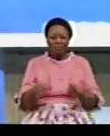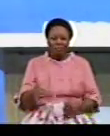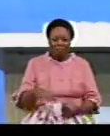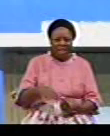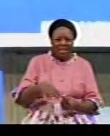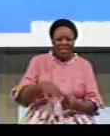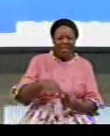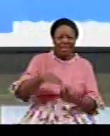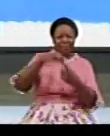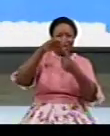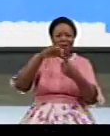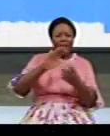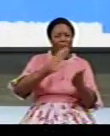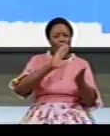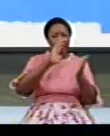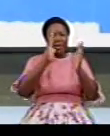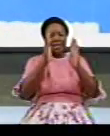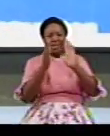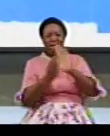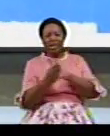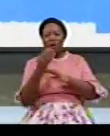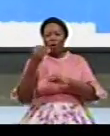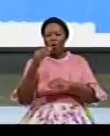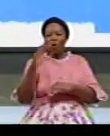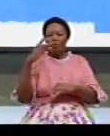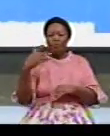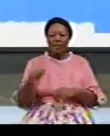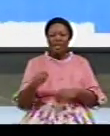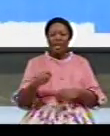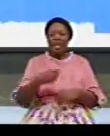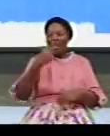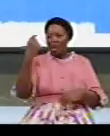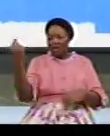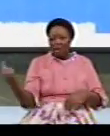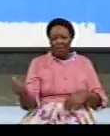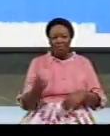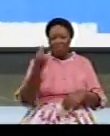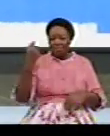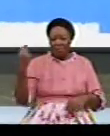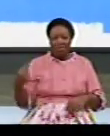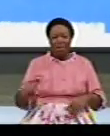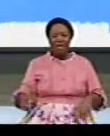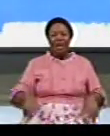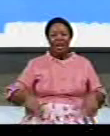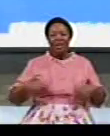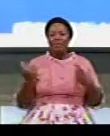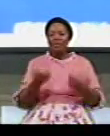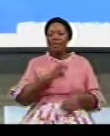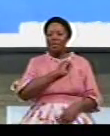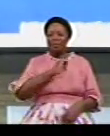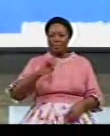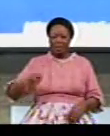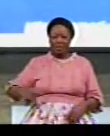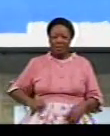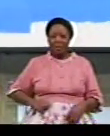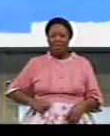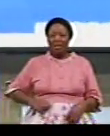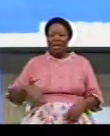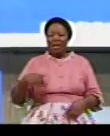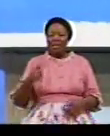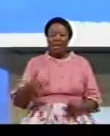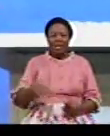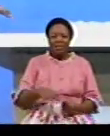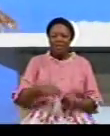He speaks to our conscience. He speaks to our life. He prevents evil from our character.